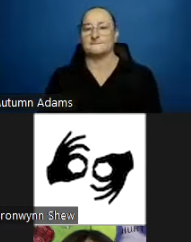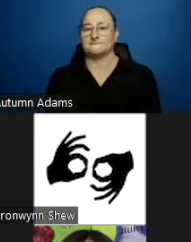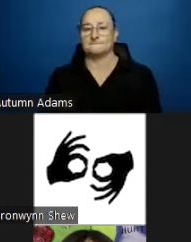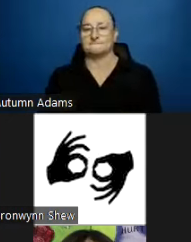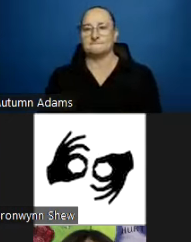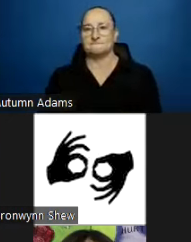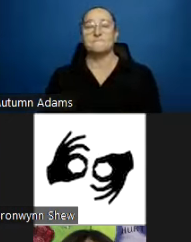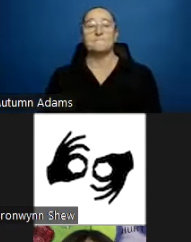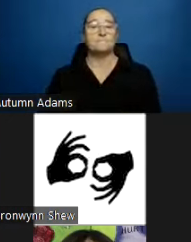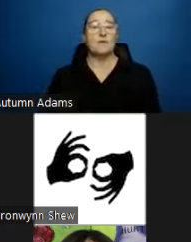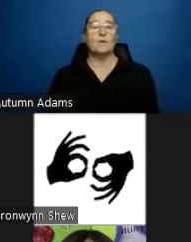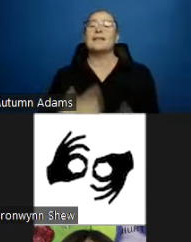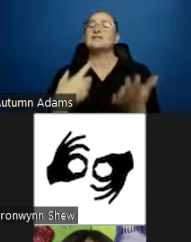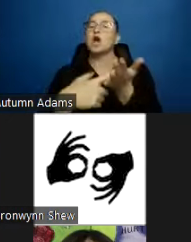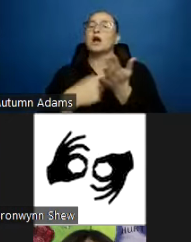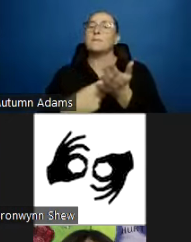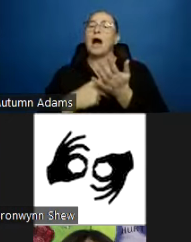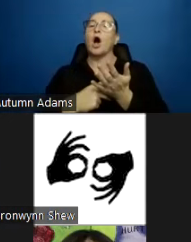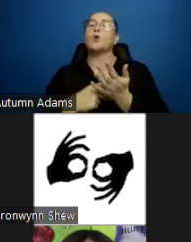Okay, so let's talk about physical space.